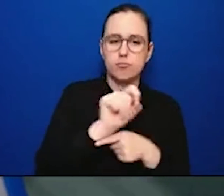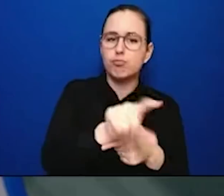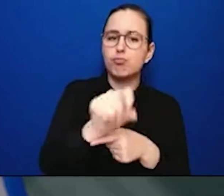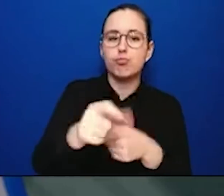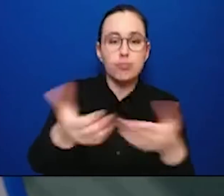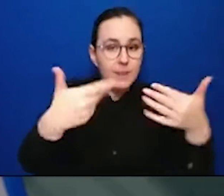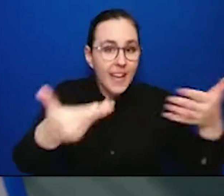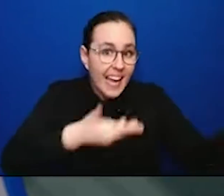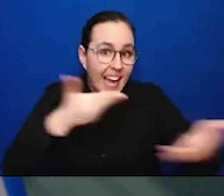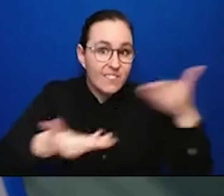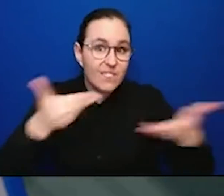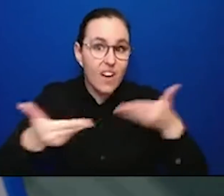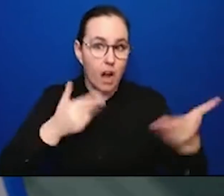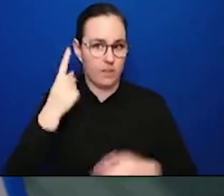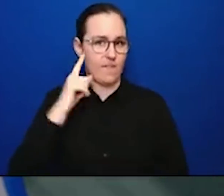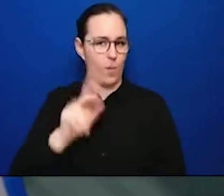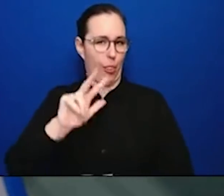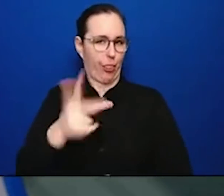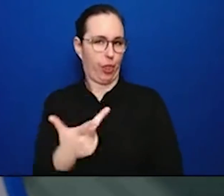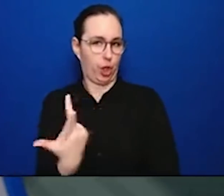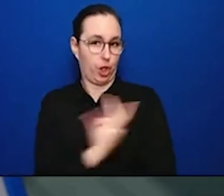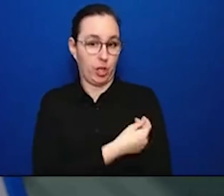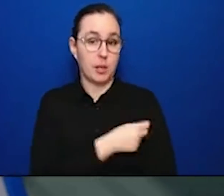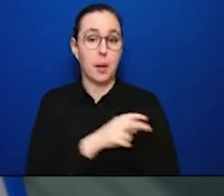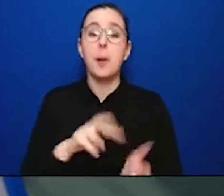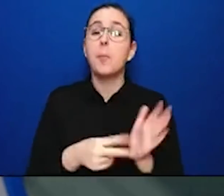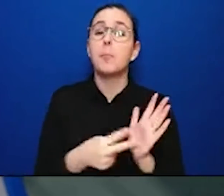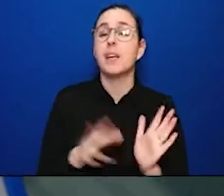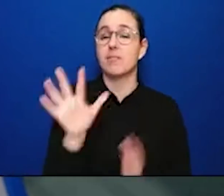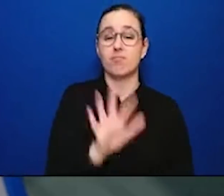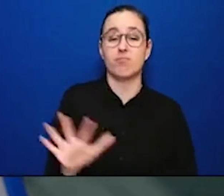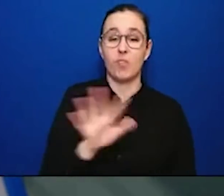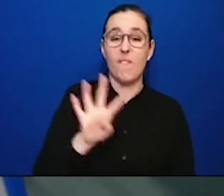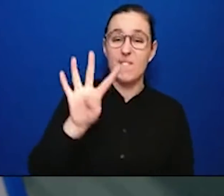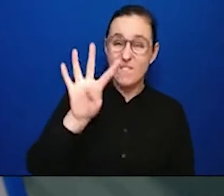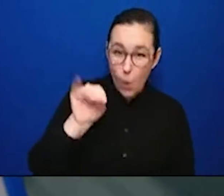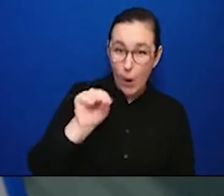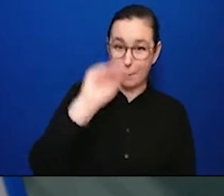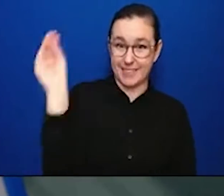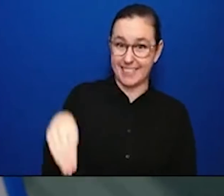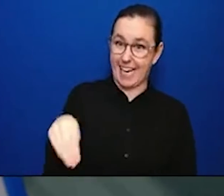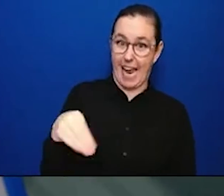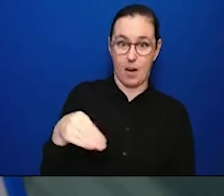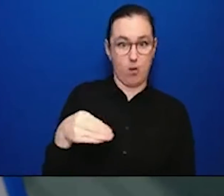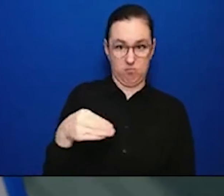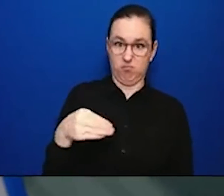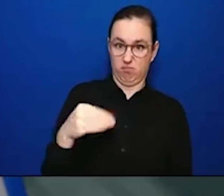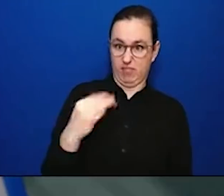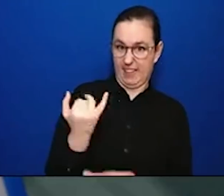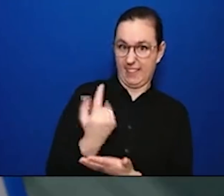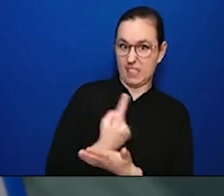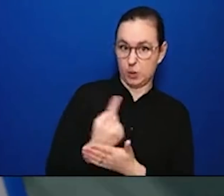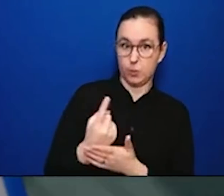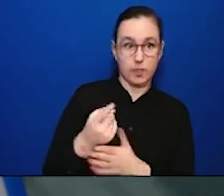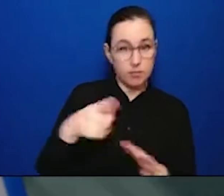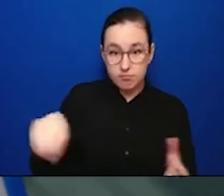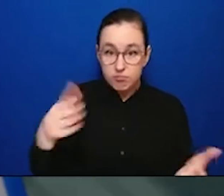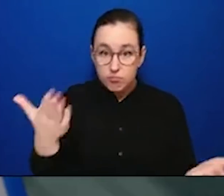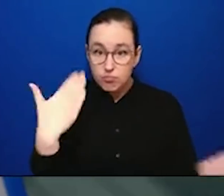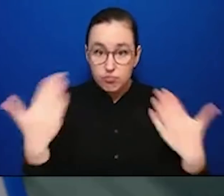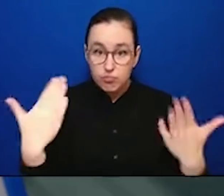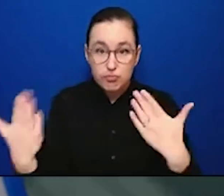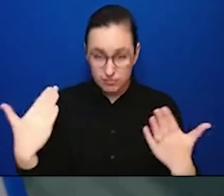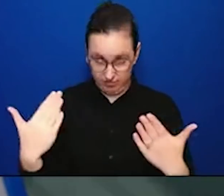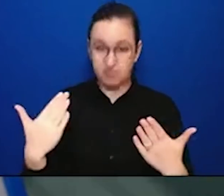invited 46% of the eligible population. 950, as I said, some 960,000